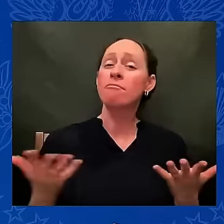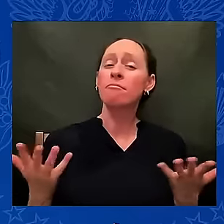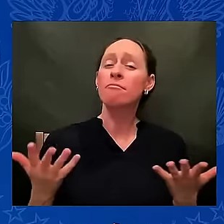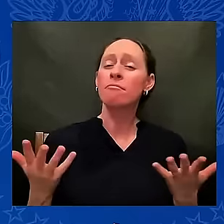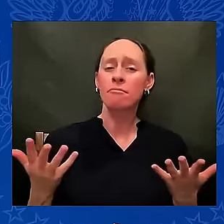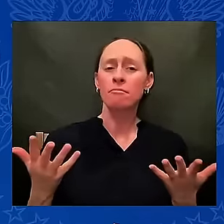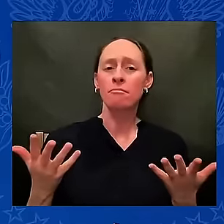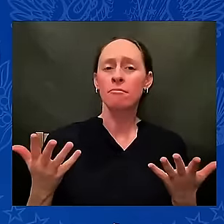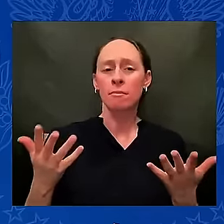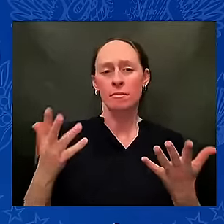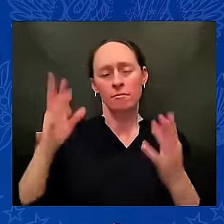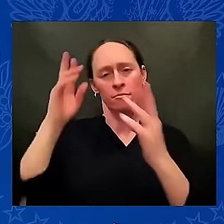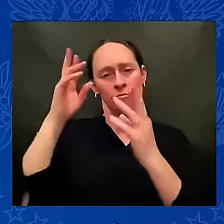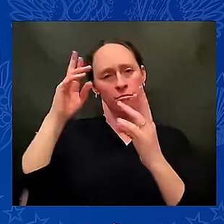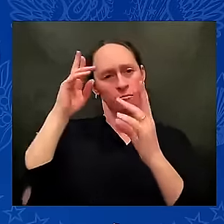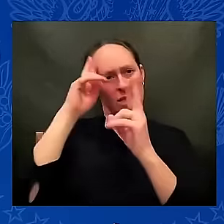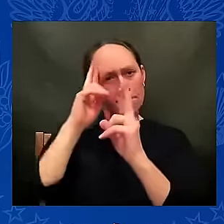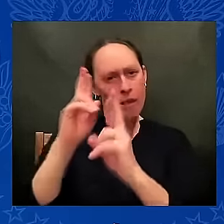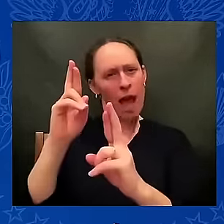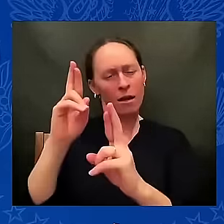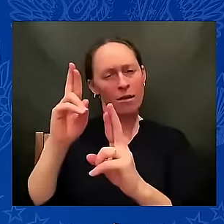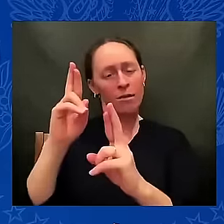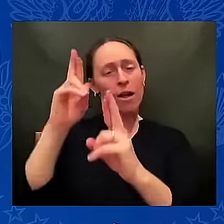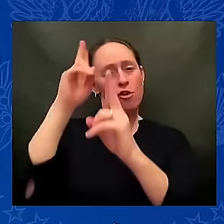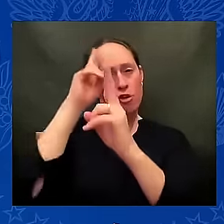know today Indian country